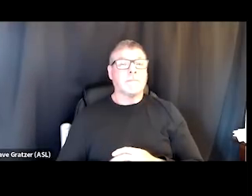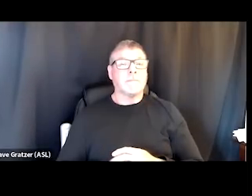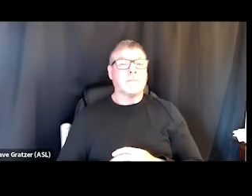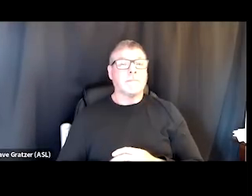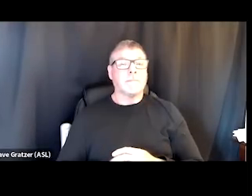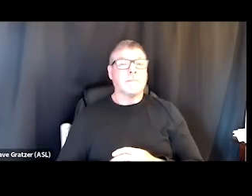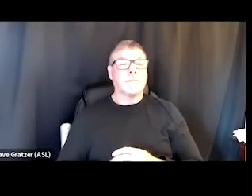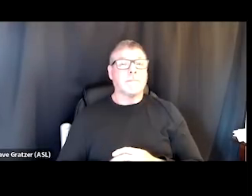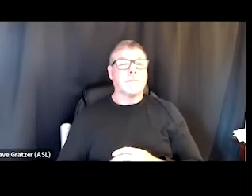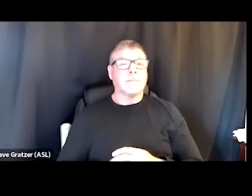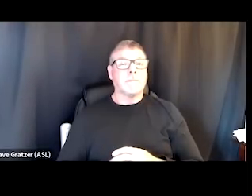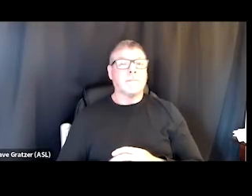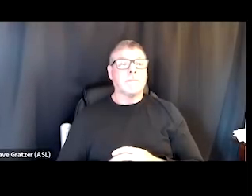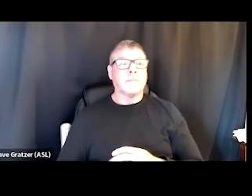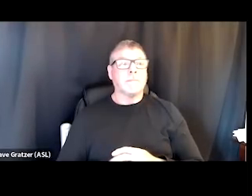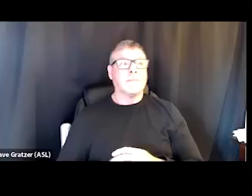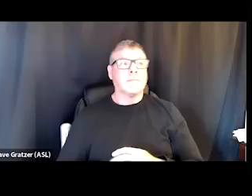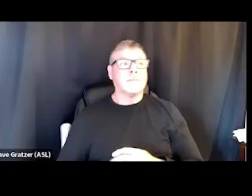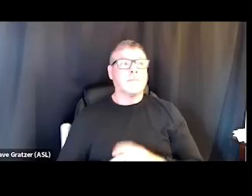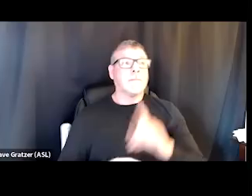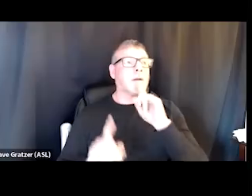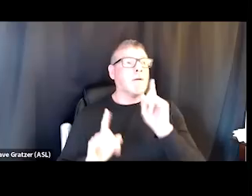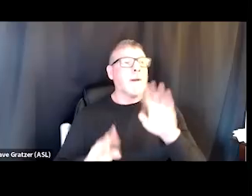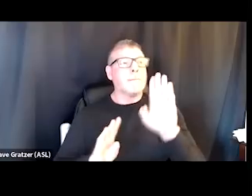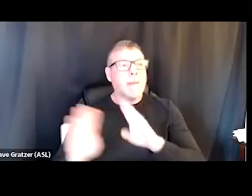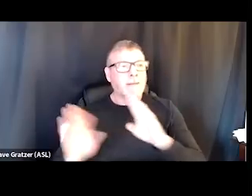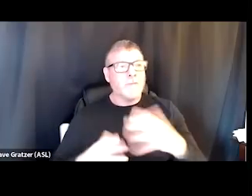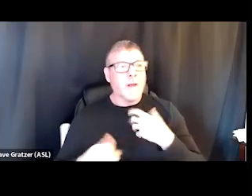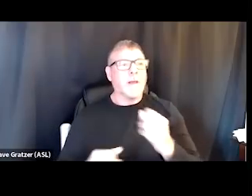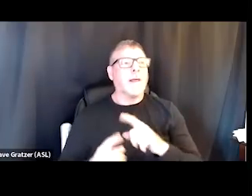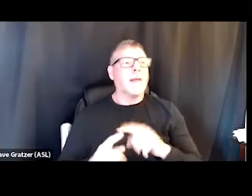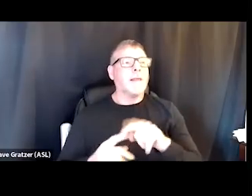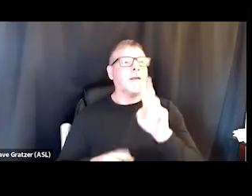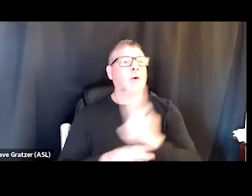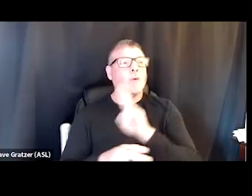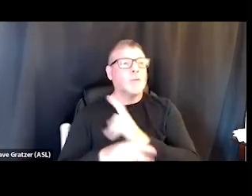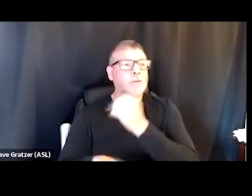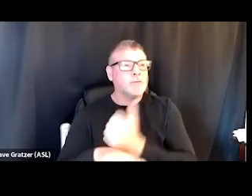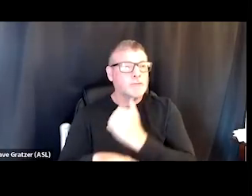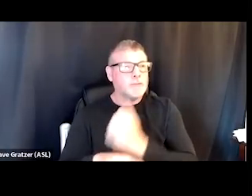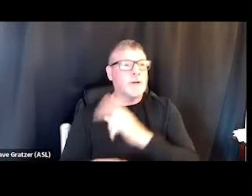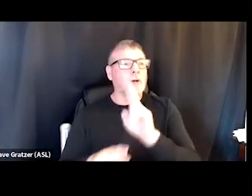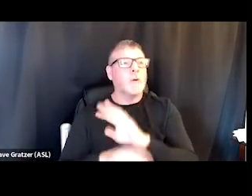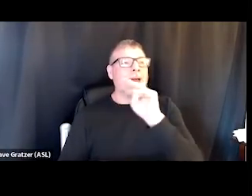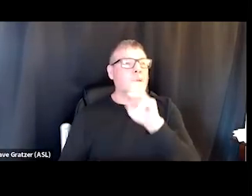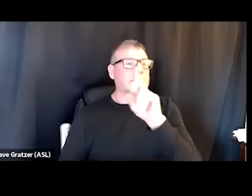Responding to mental health needs. So behavior health, substance use, utilizing MDT support. So we do have a lot